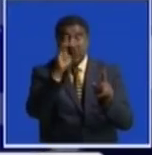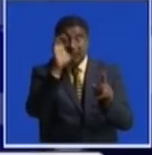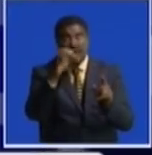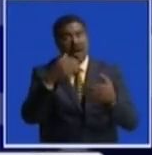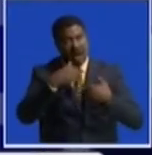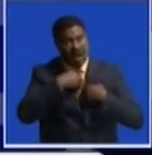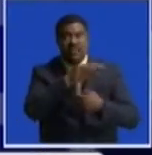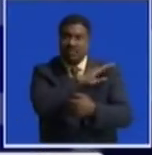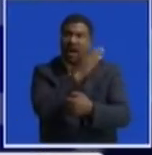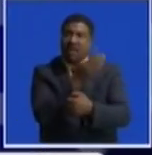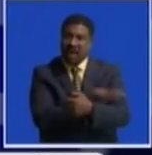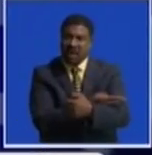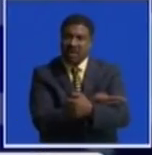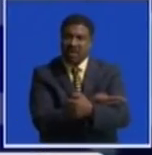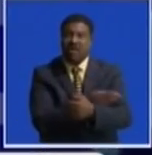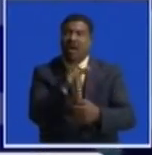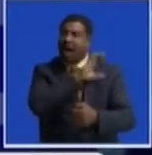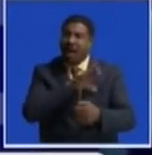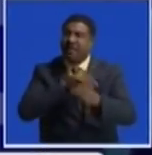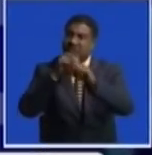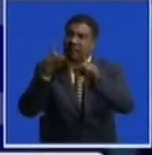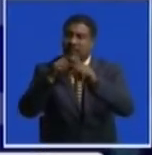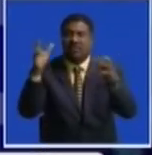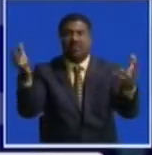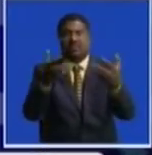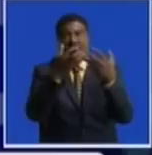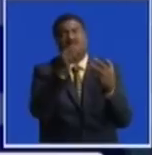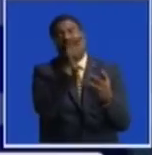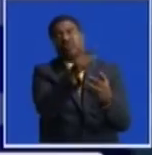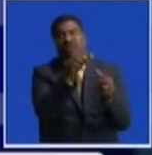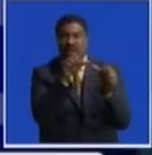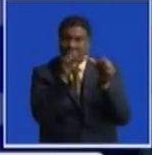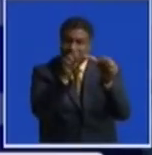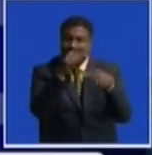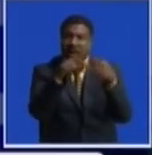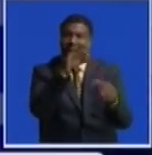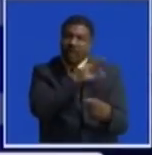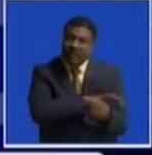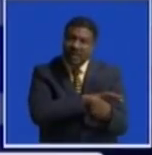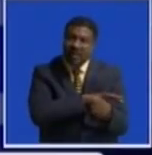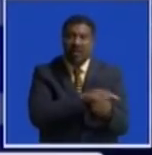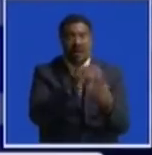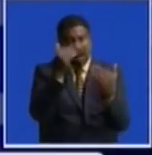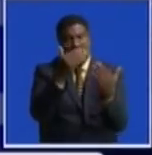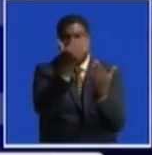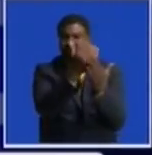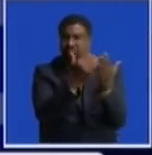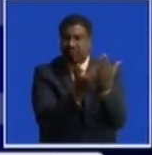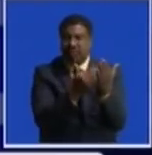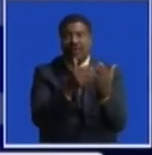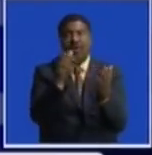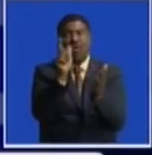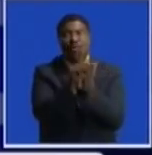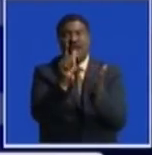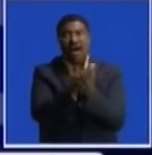to reposition its existing portfolio of companies by ensuring sustainable growth and profitability with the aim of listing on the Lusaka Stock